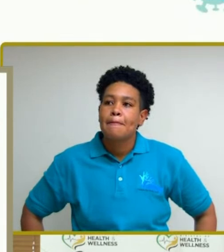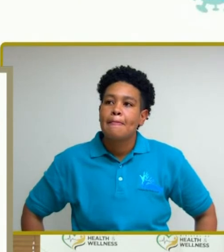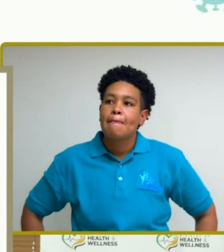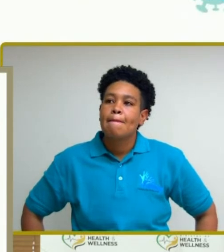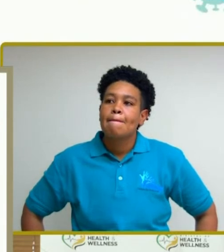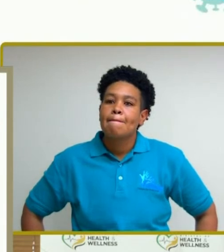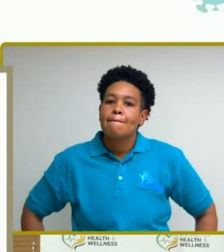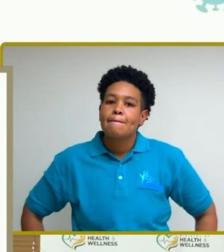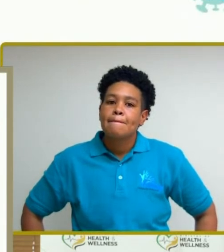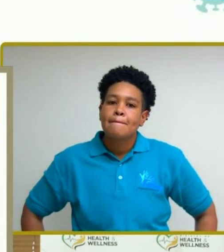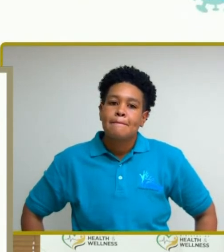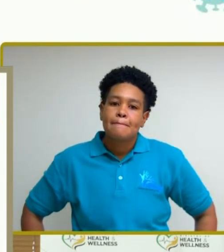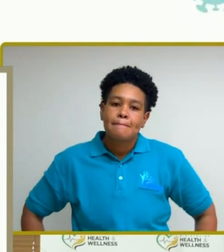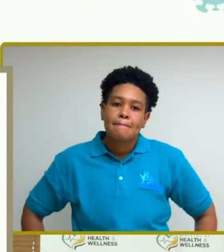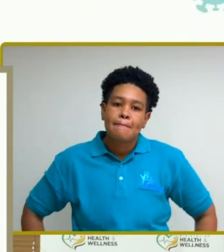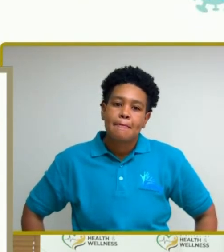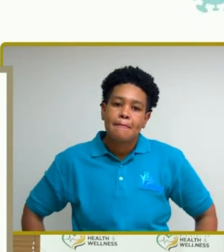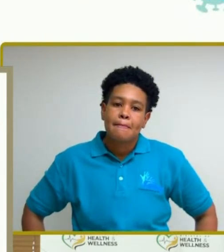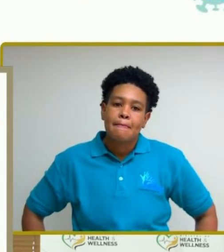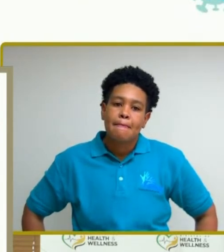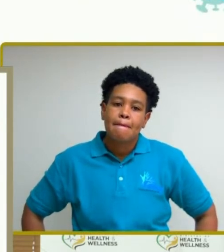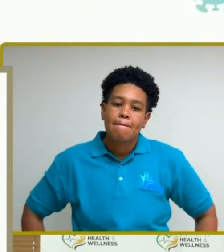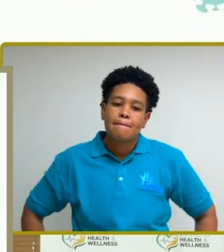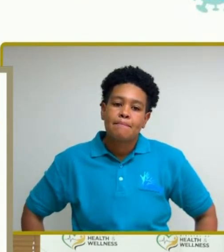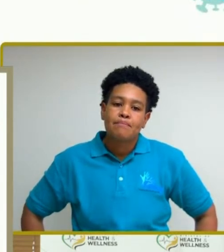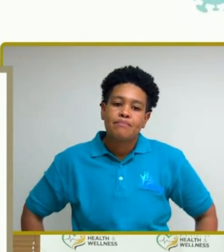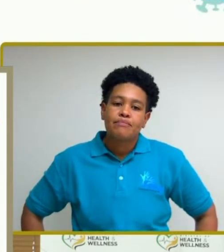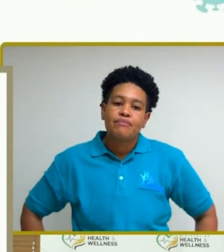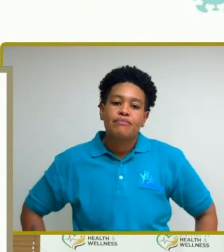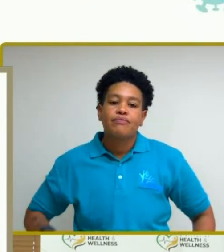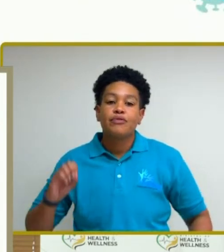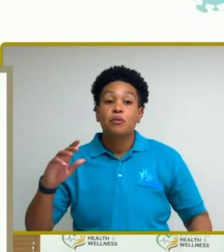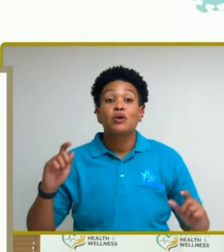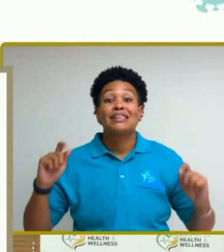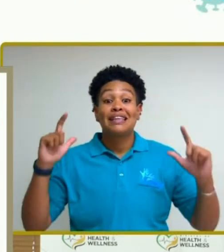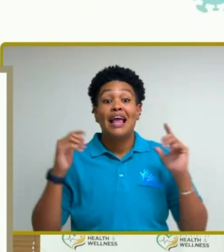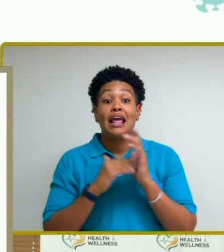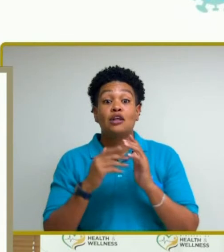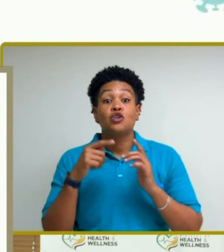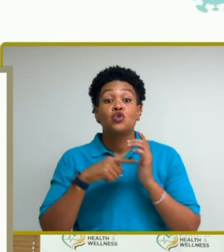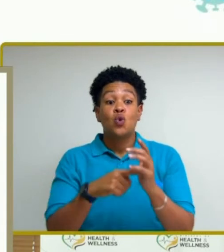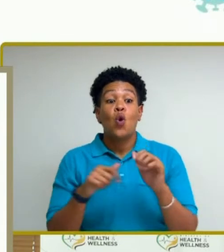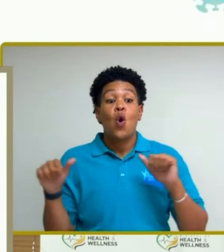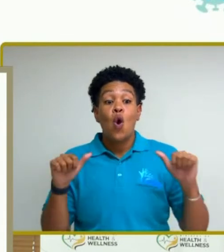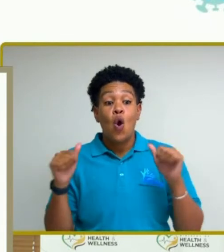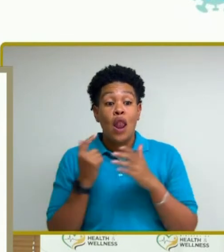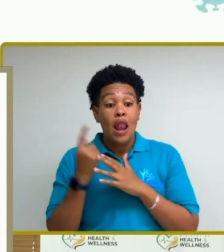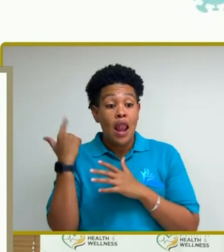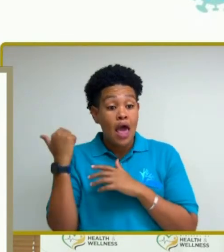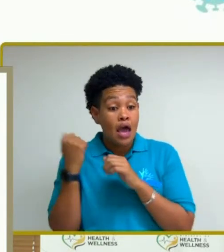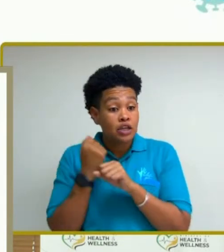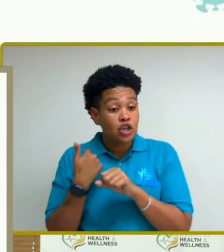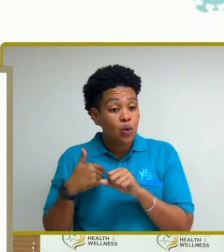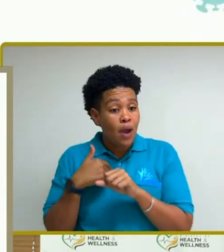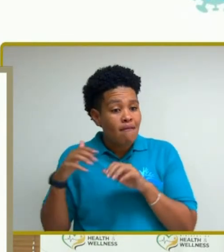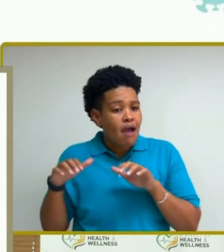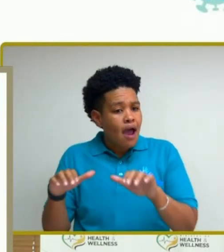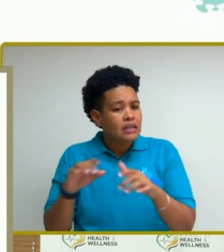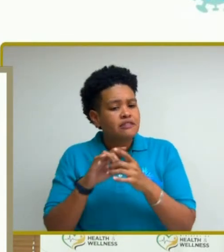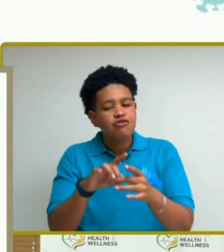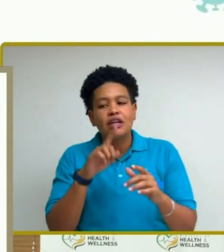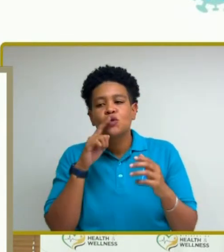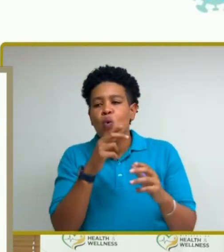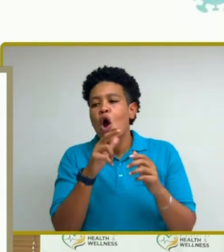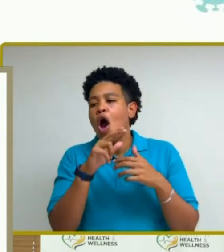again just to show that in August last year we had a triggering activity in terms of the